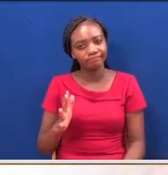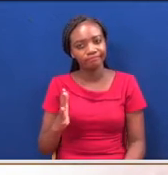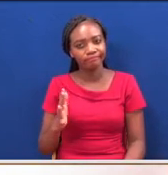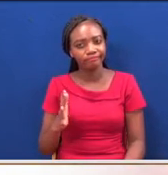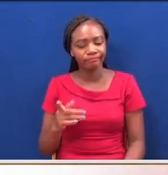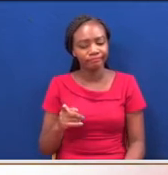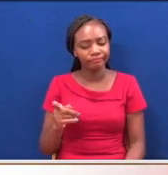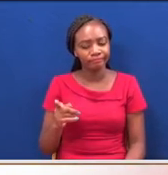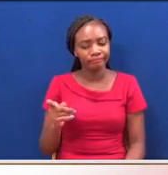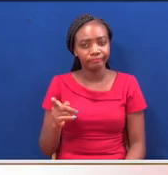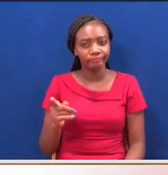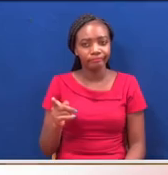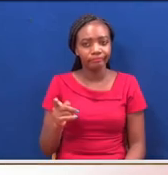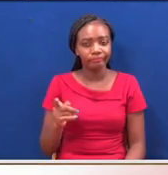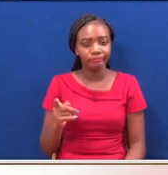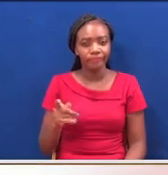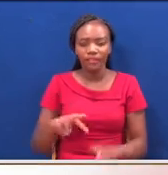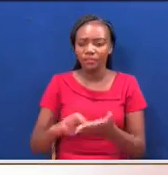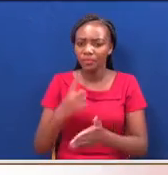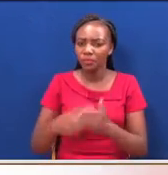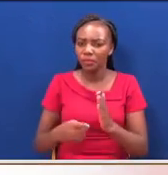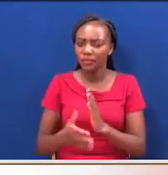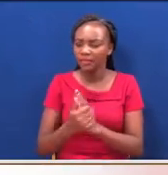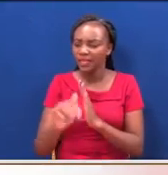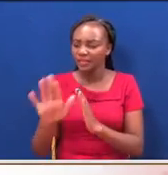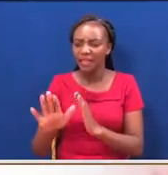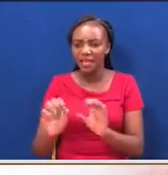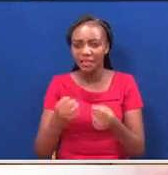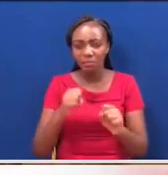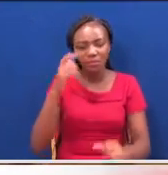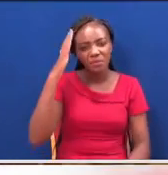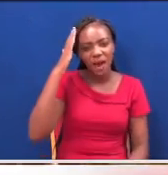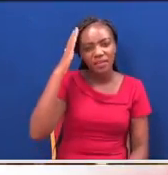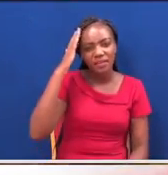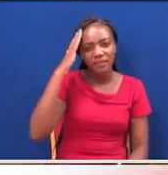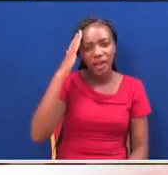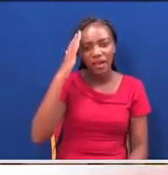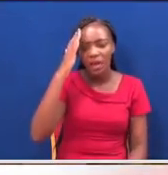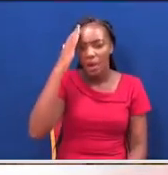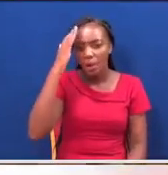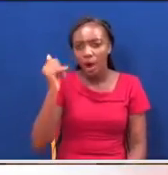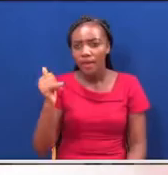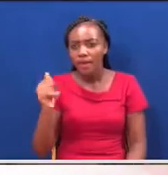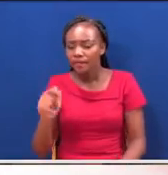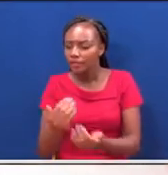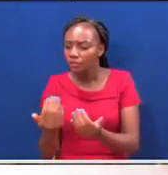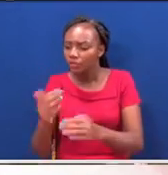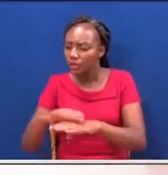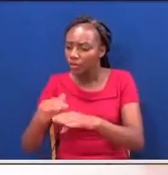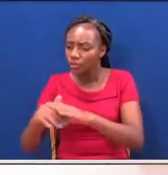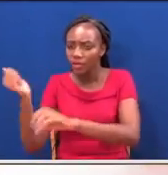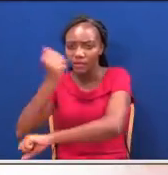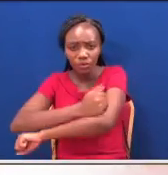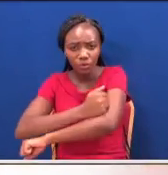academy zita inamaanisha talent au haitaonekana. Juu unaona kwamba mtoi ni mzuri sana shuleni. Mtoto akiwa sana